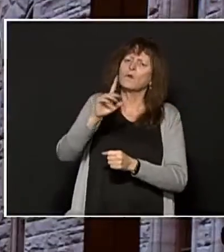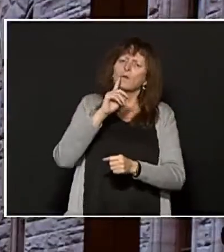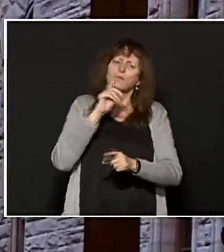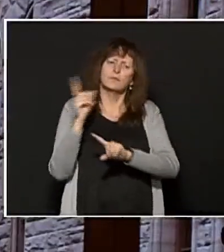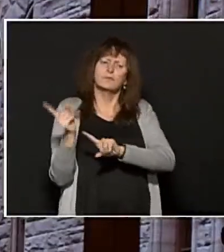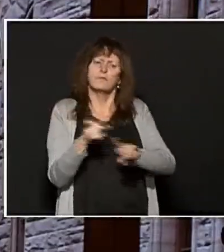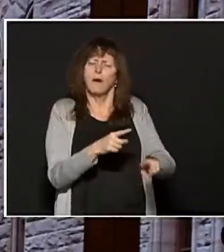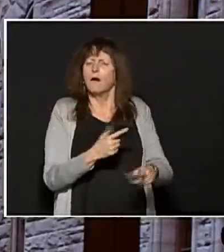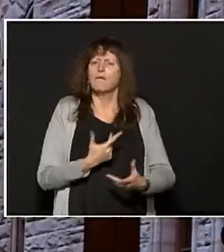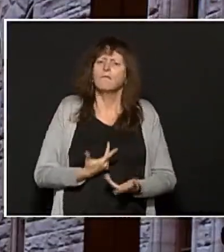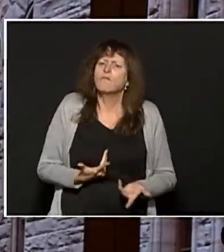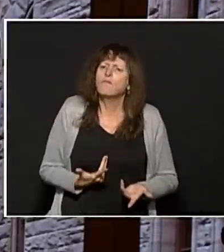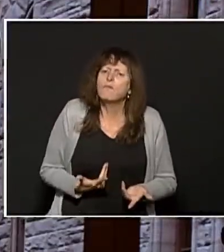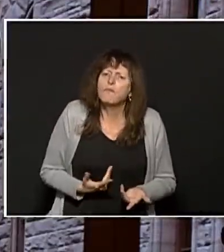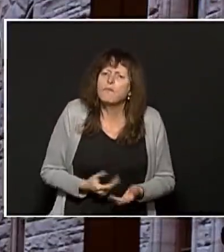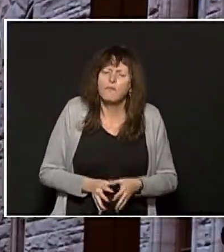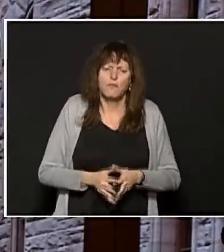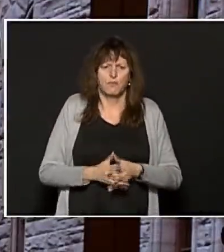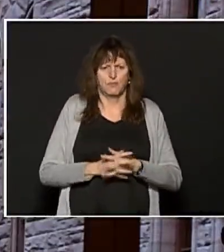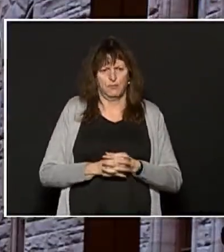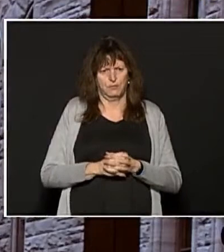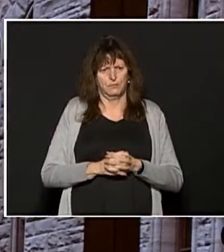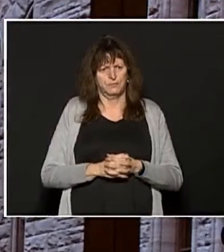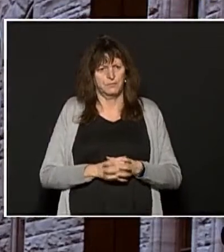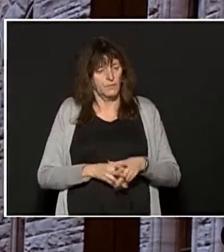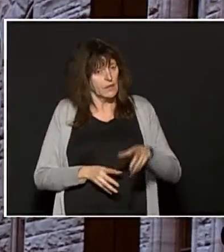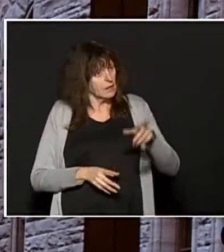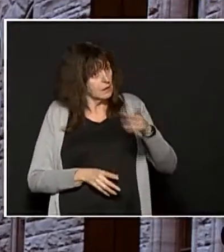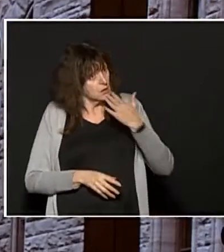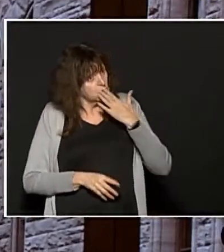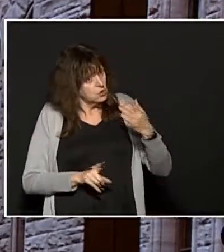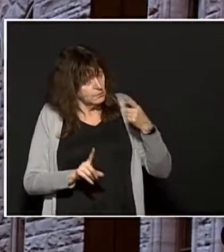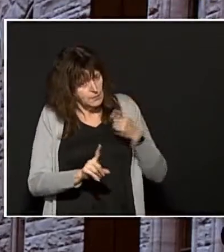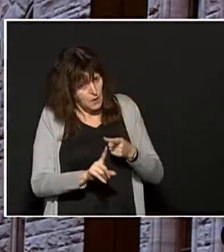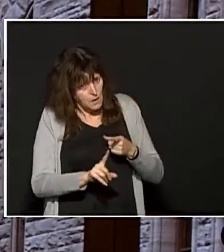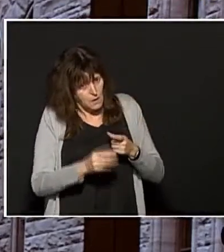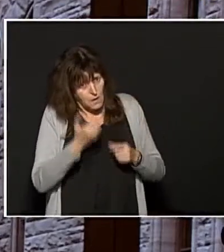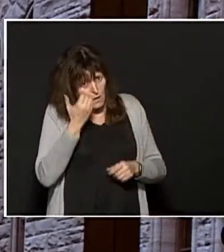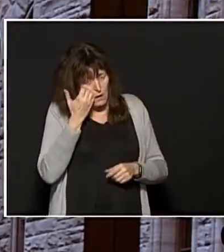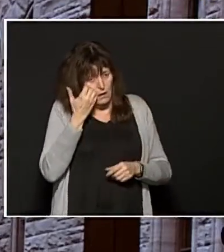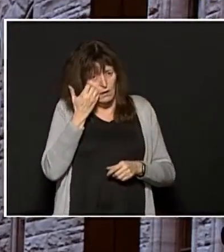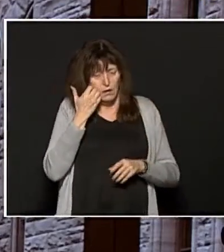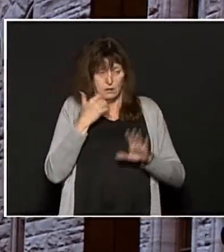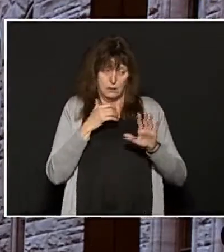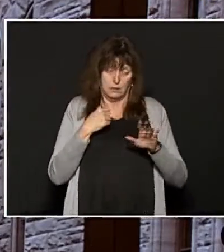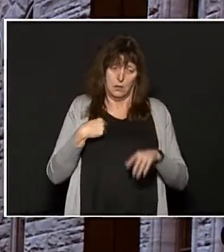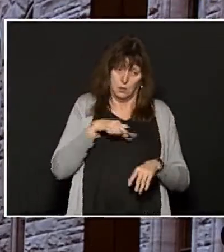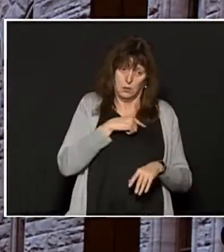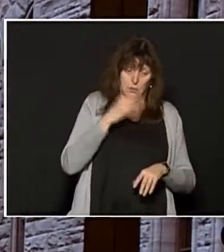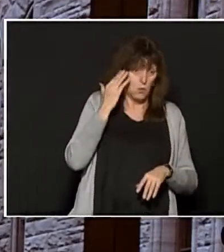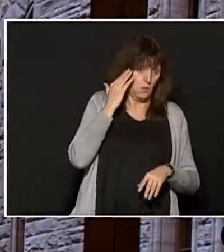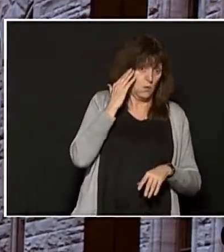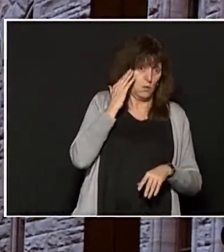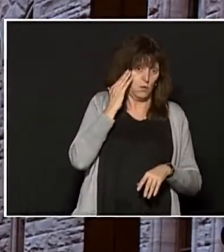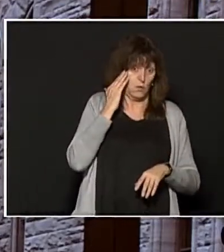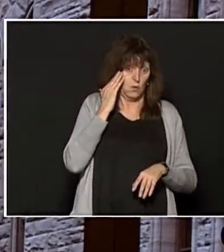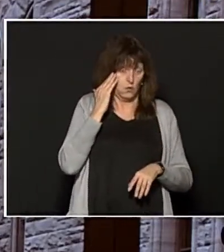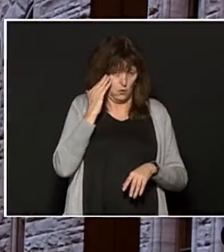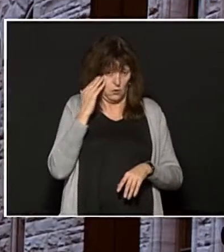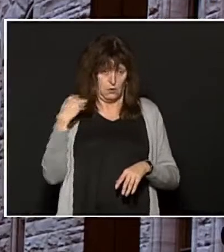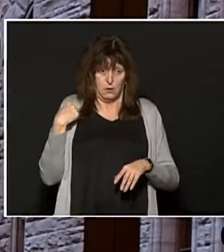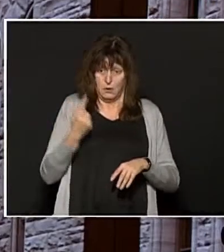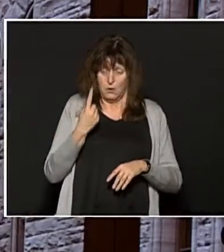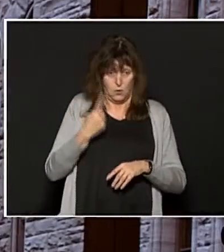Well, I think it's a very good point, and we know there is the aspect of it's been a long year and now